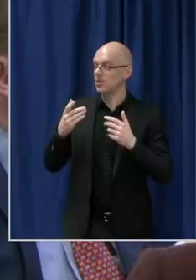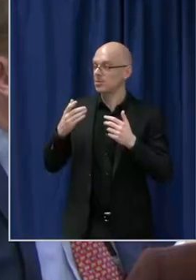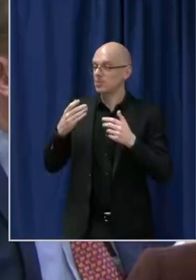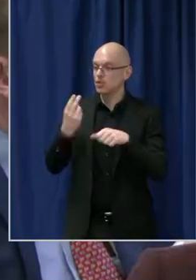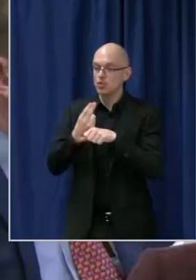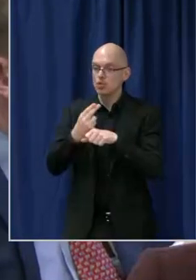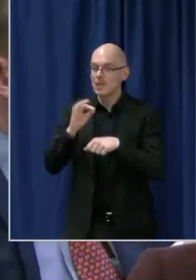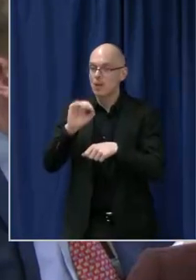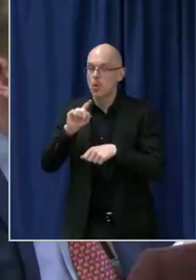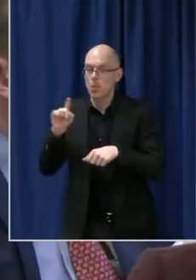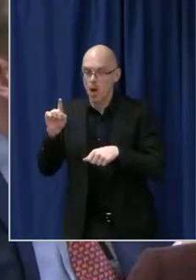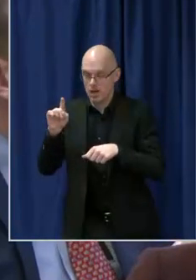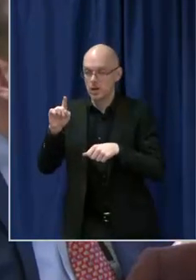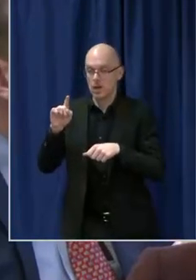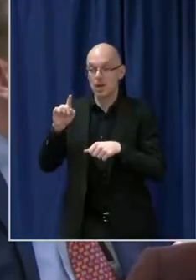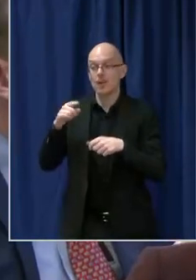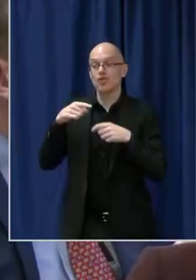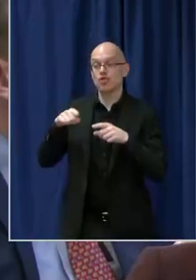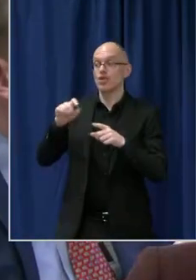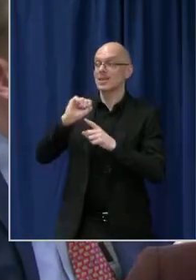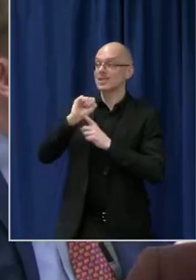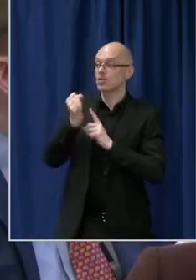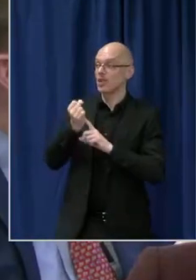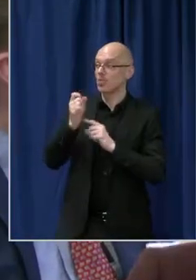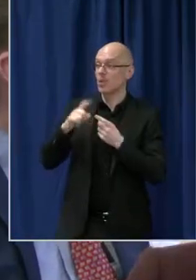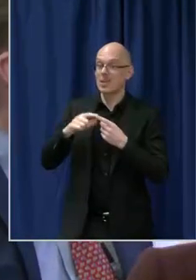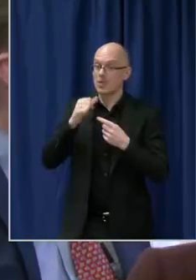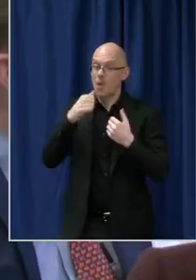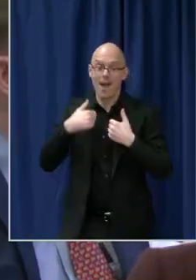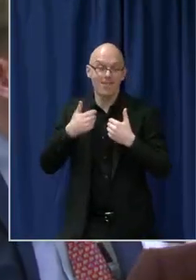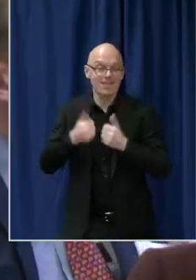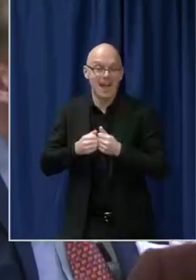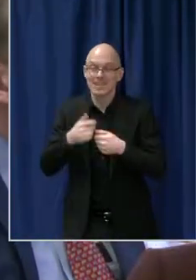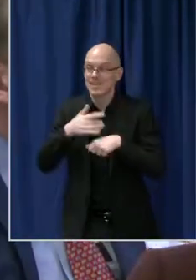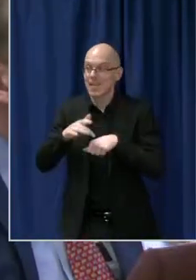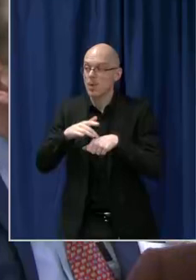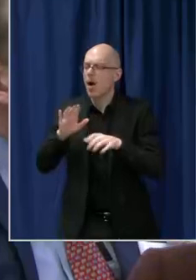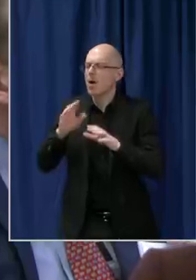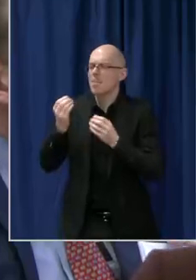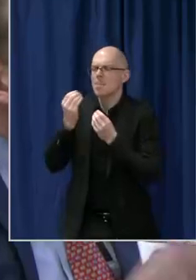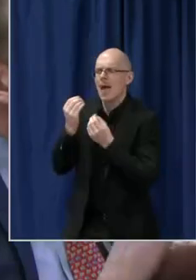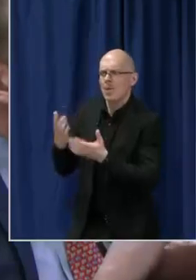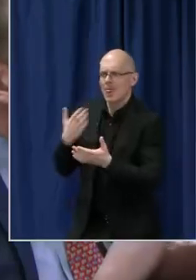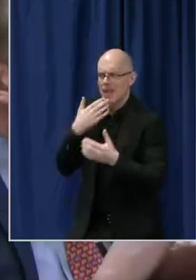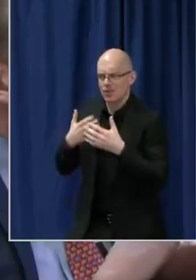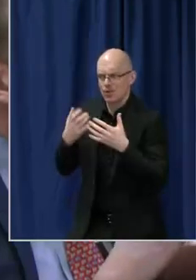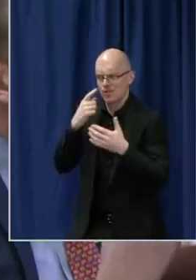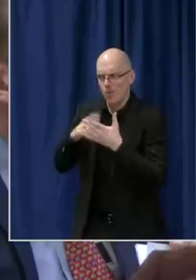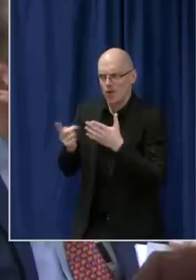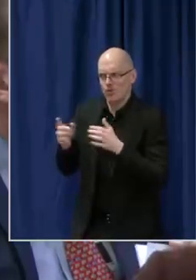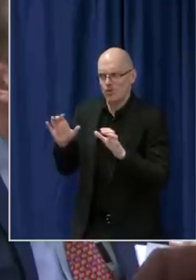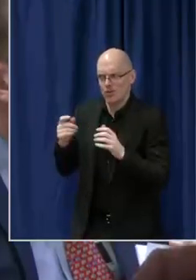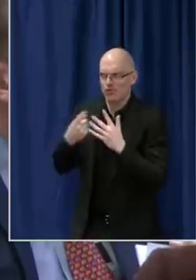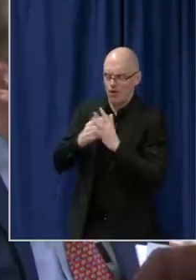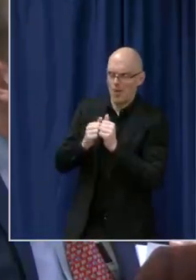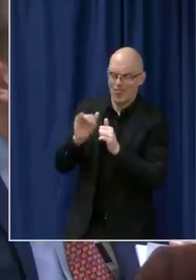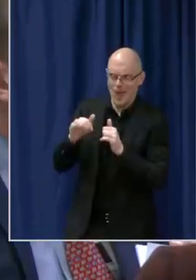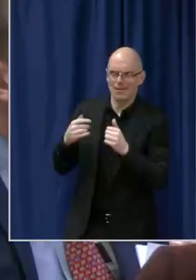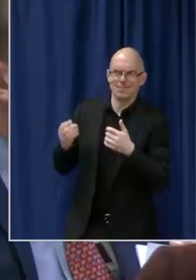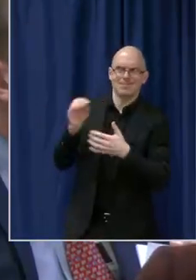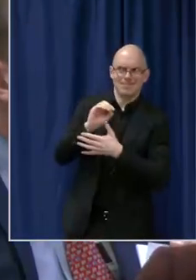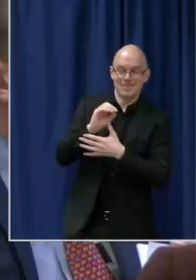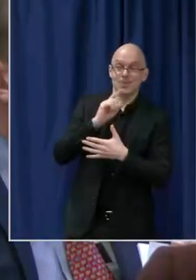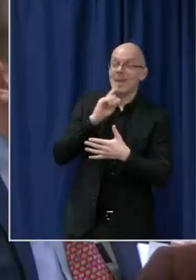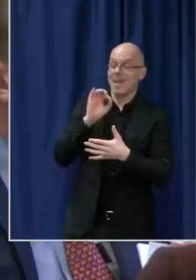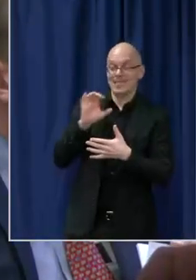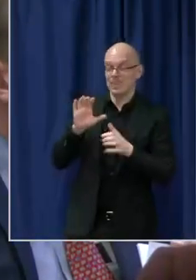911 in a situation where there isn't text. By the way, thank you so much for what you're doing. I should start with that. The FCC has been really doing